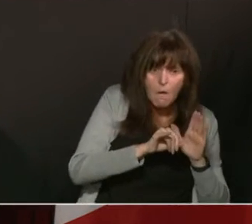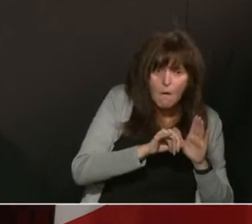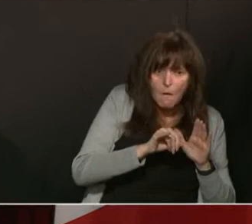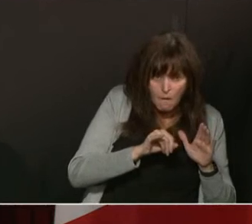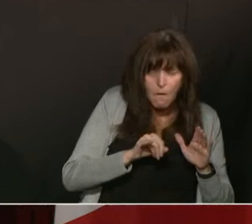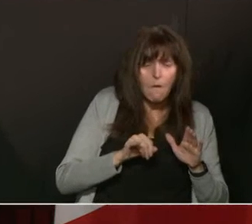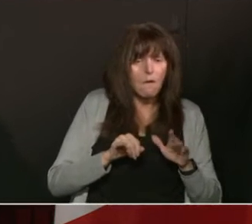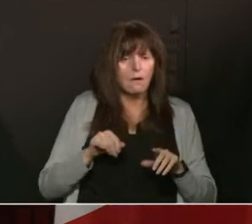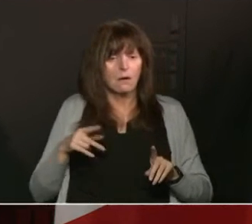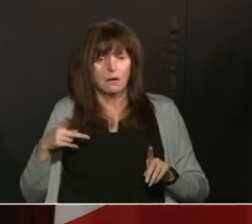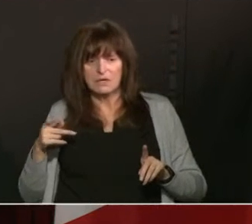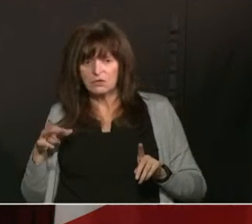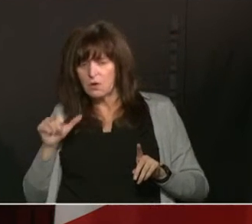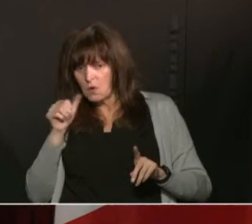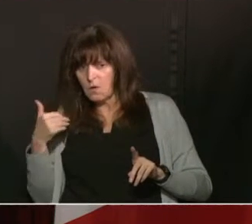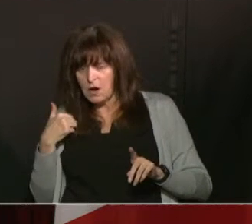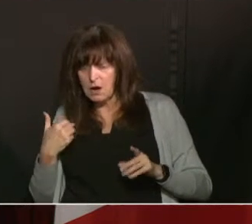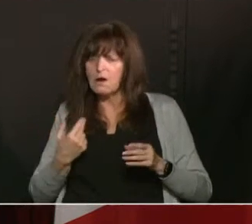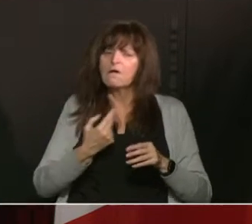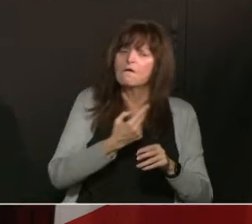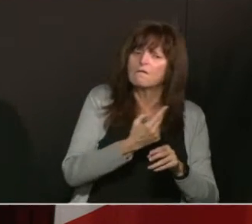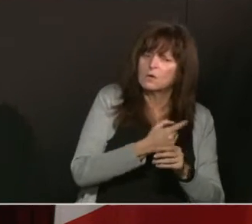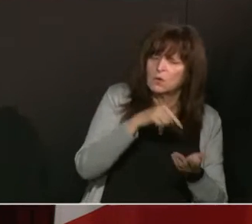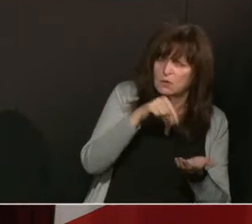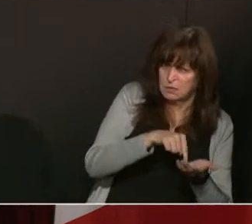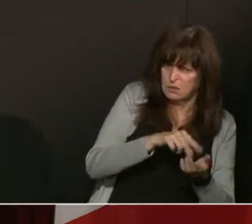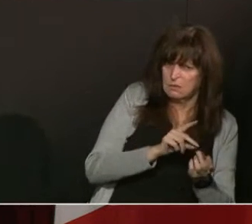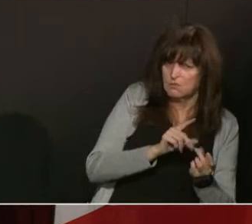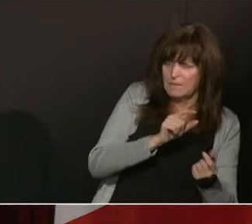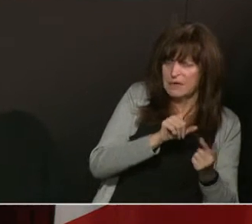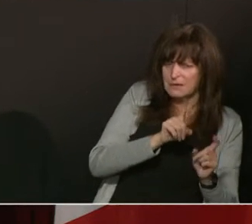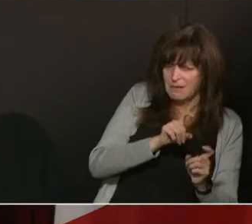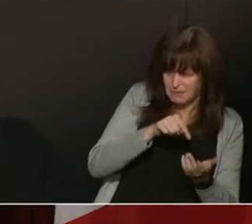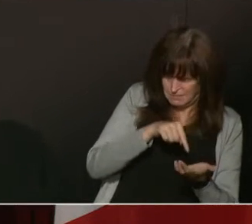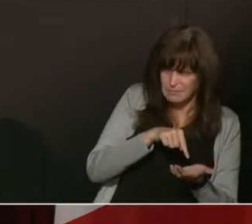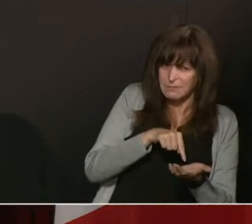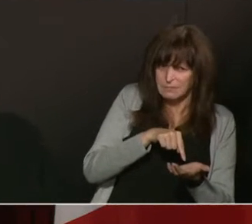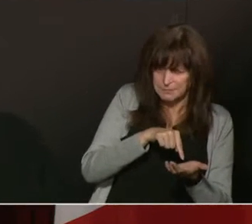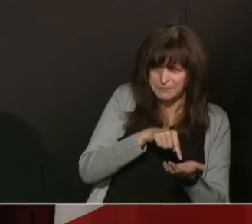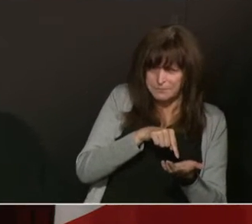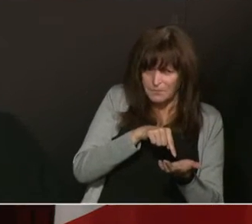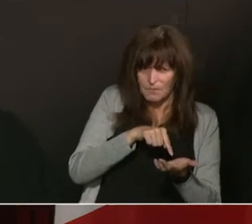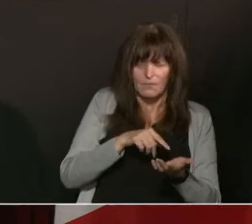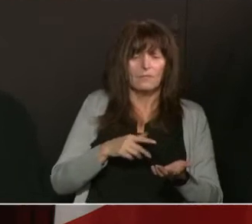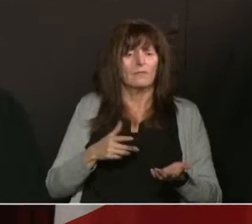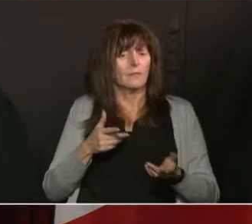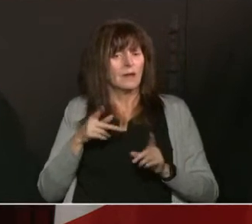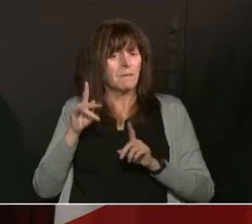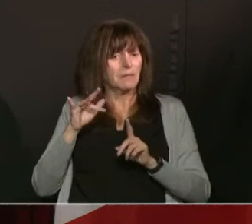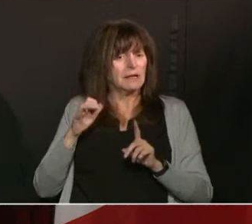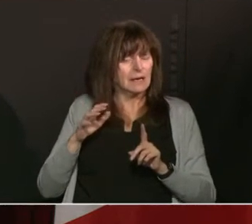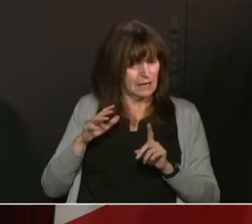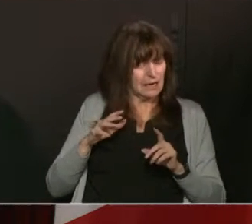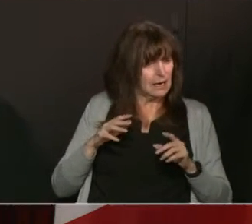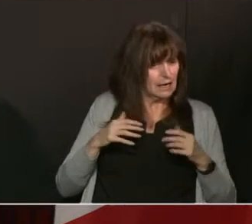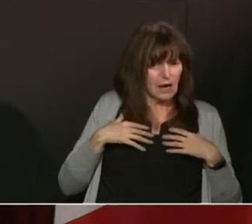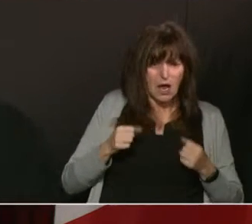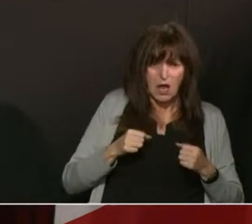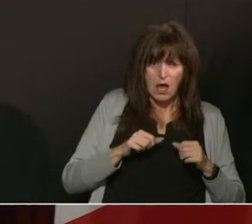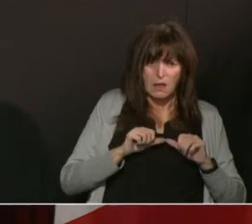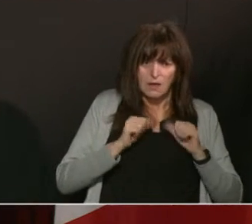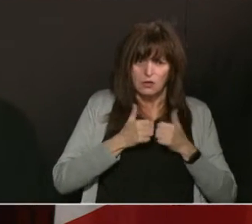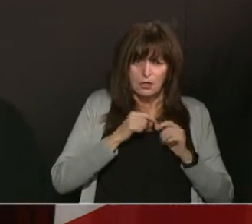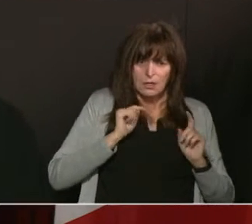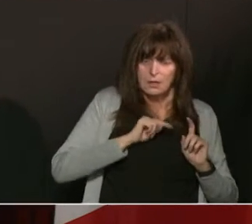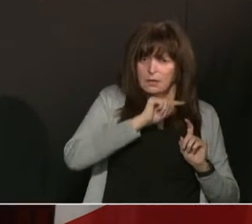So absolutely are partnering with our local public health agencies, are learning from their experience, and are anticipating a rise